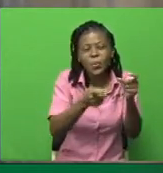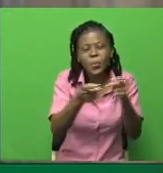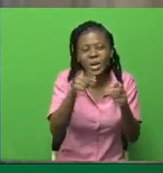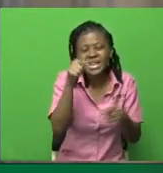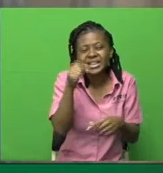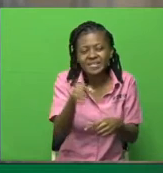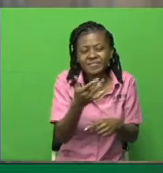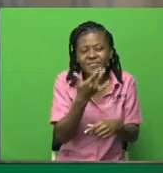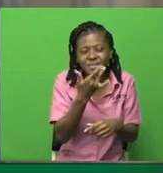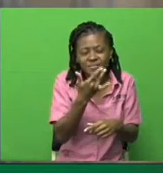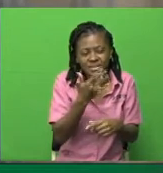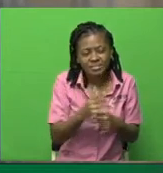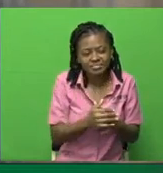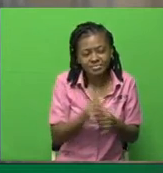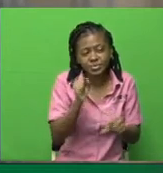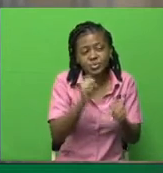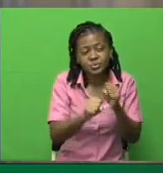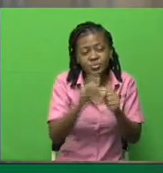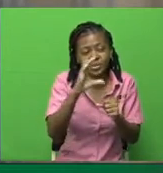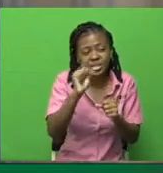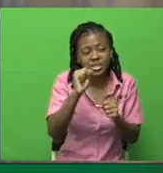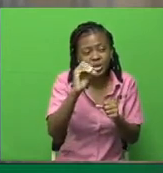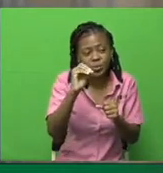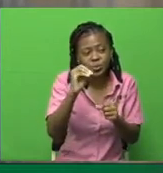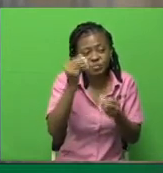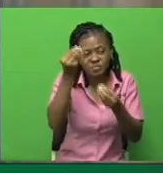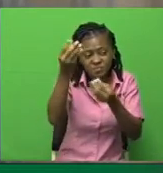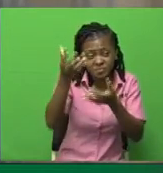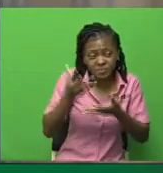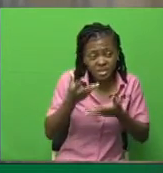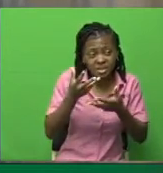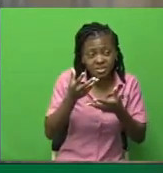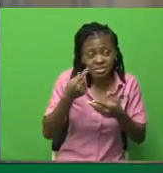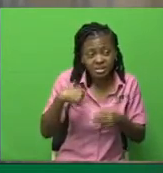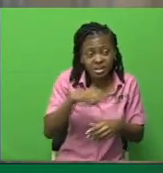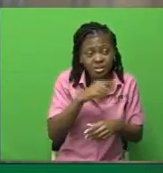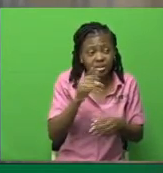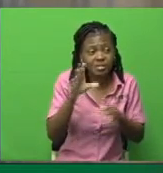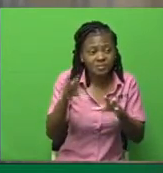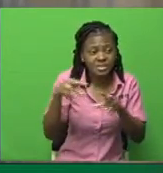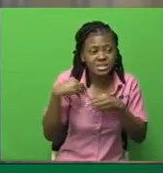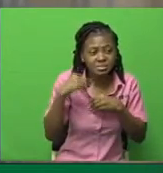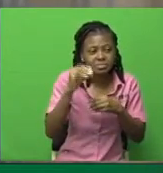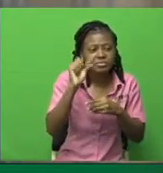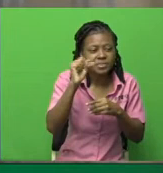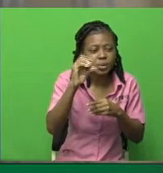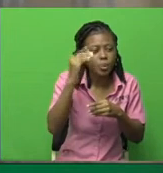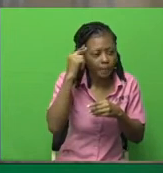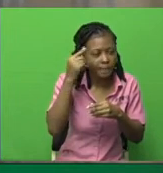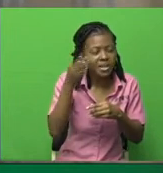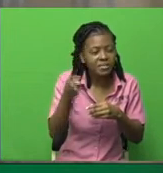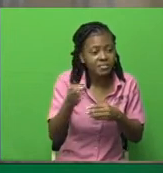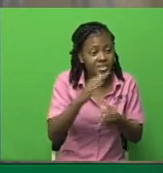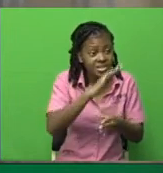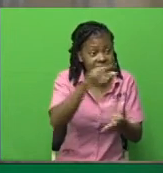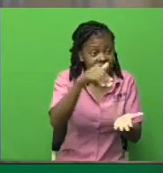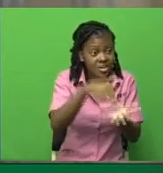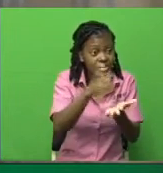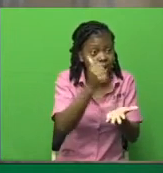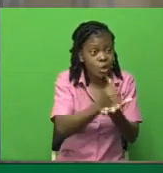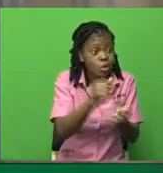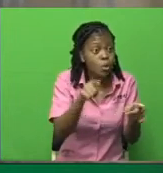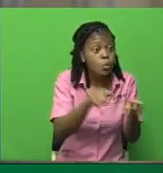CSO has given us the numbers and and those are the numbers that we accept the Central Bank also reported economic